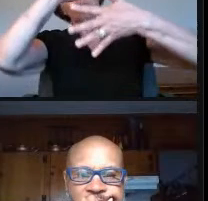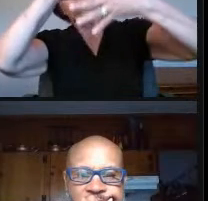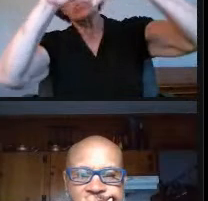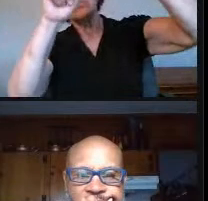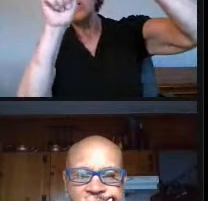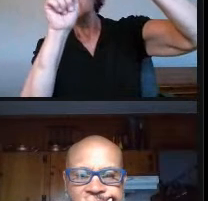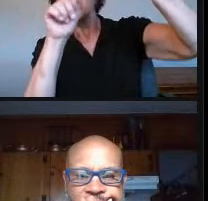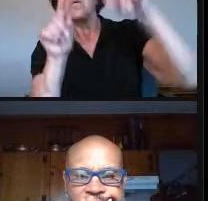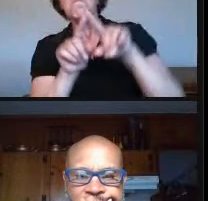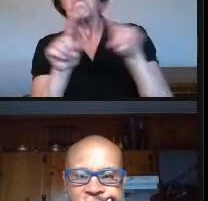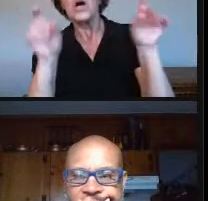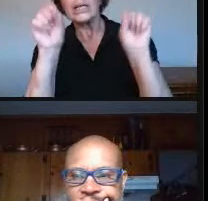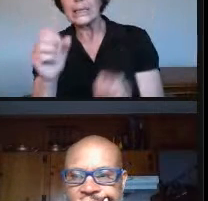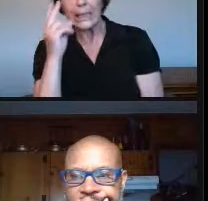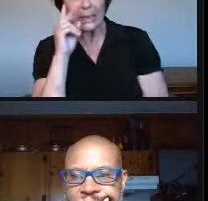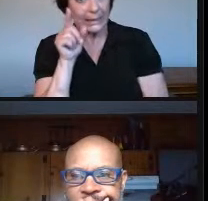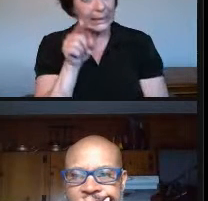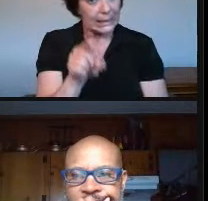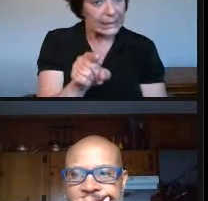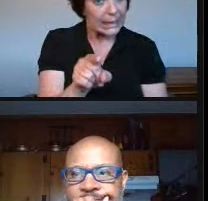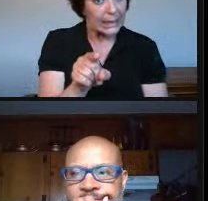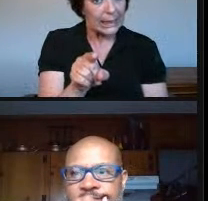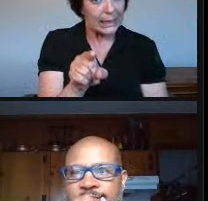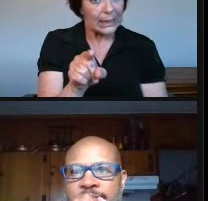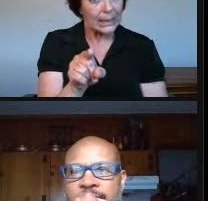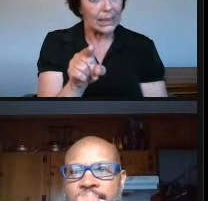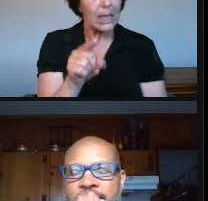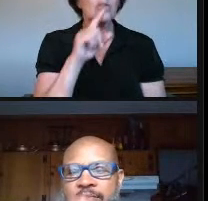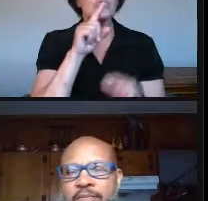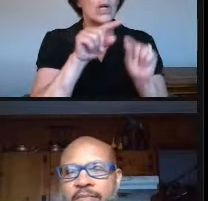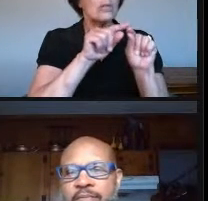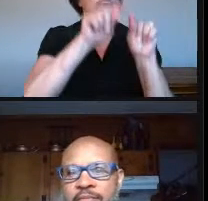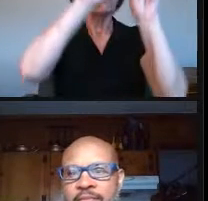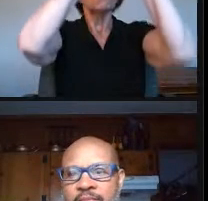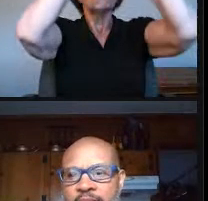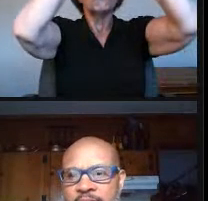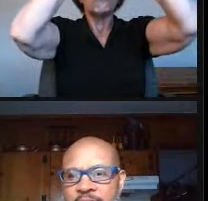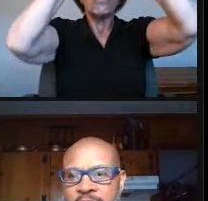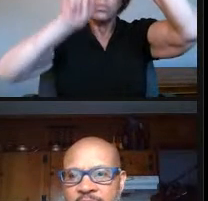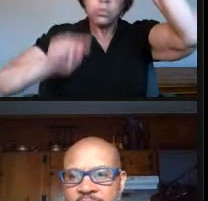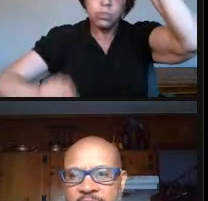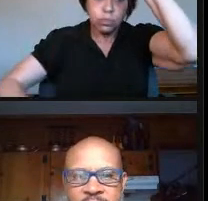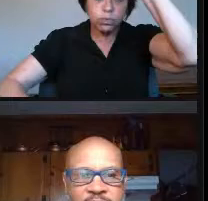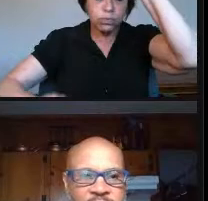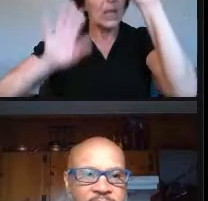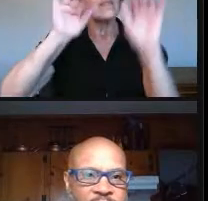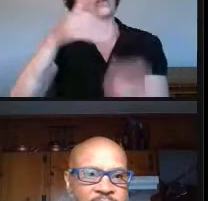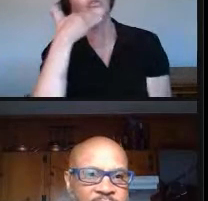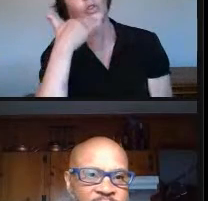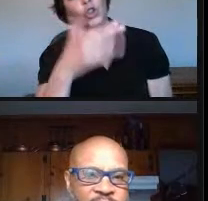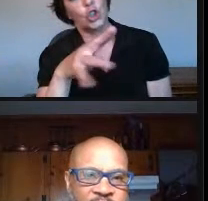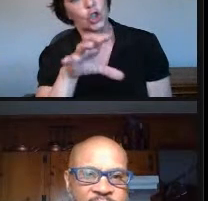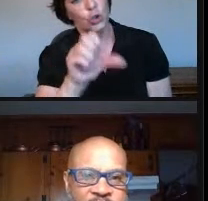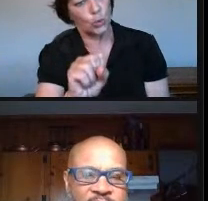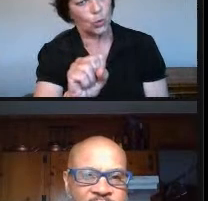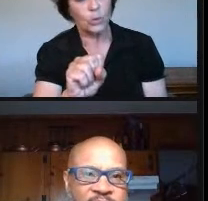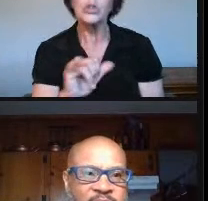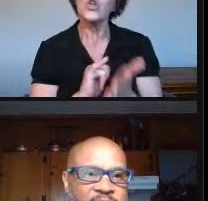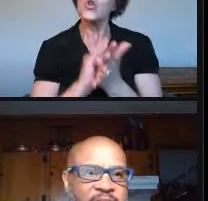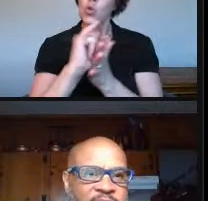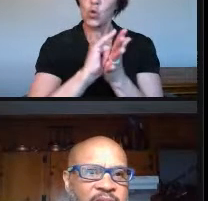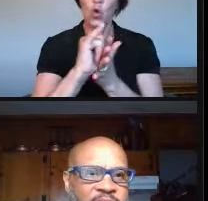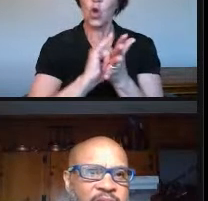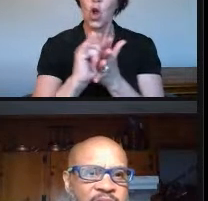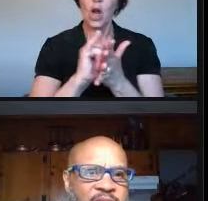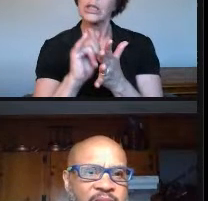that data and the graph on the left how far it's gone down. And that is really good news. New York is leading in